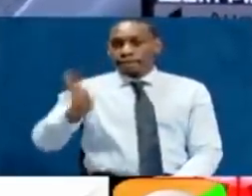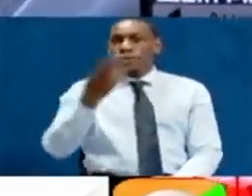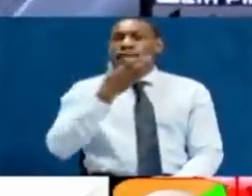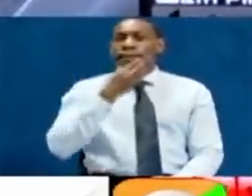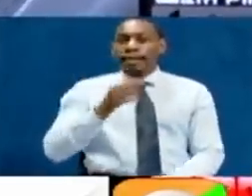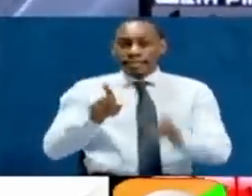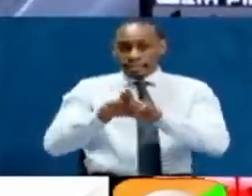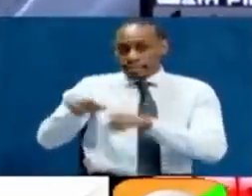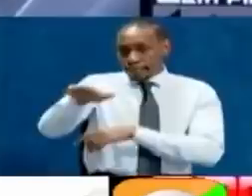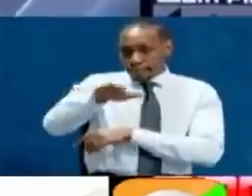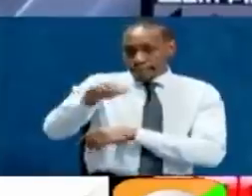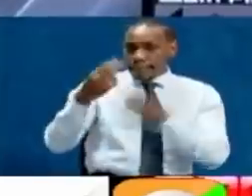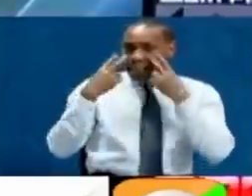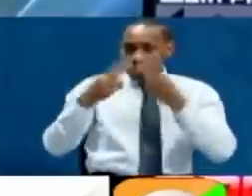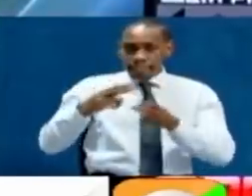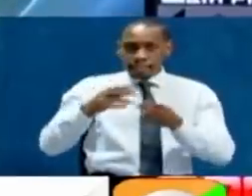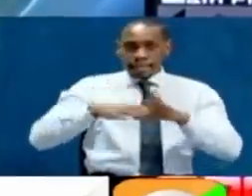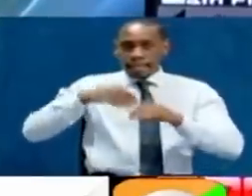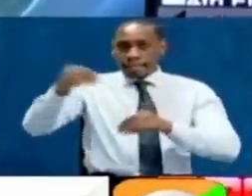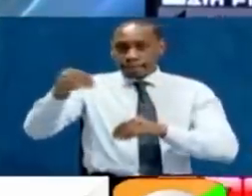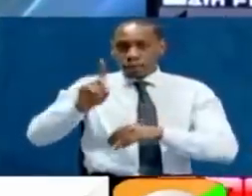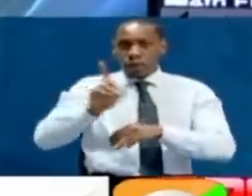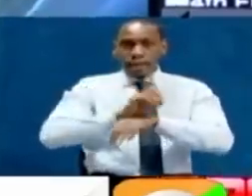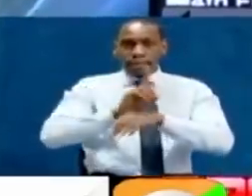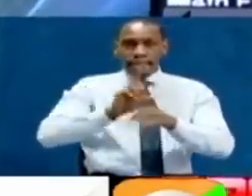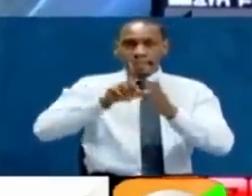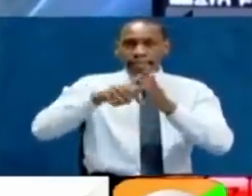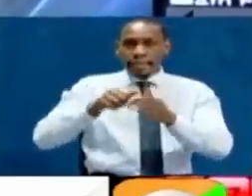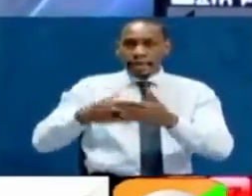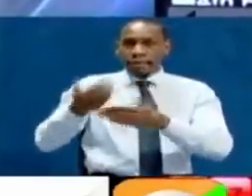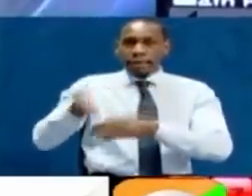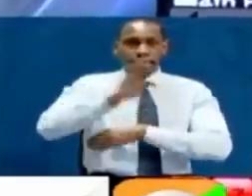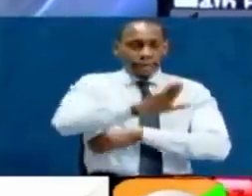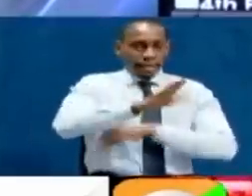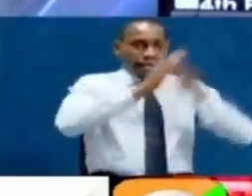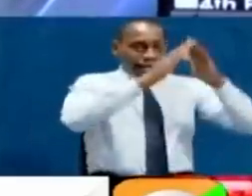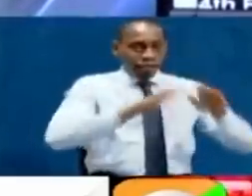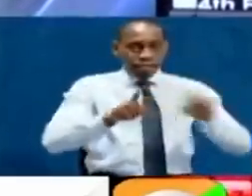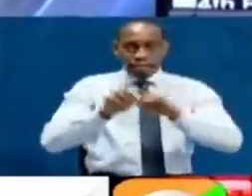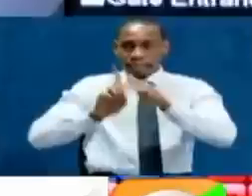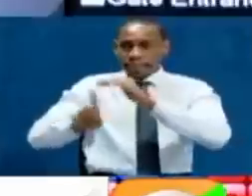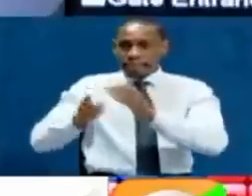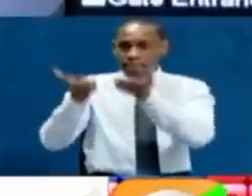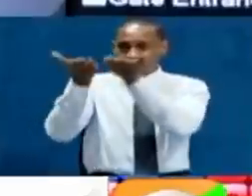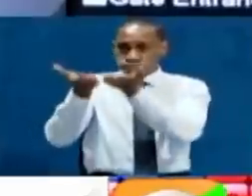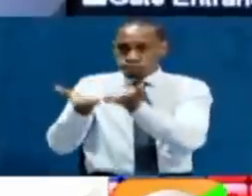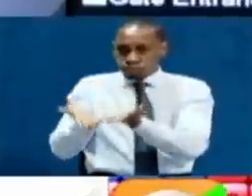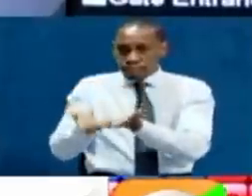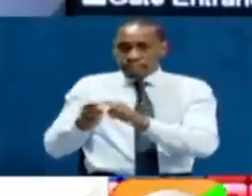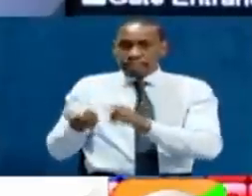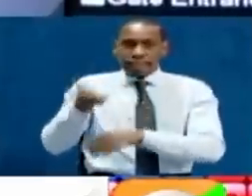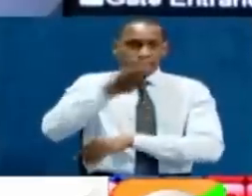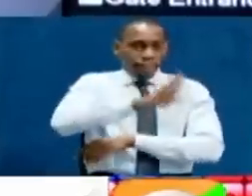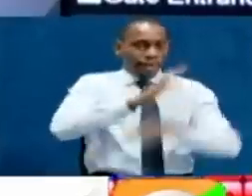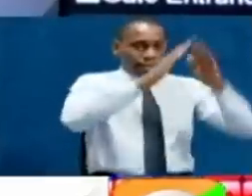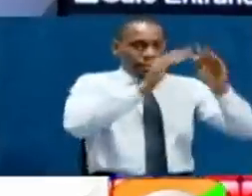gentleman who was within the vicinity of the apartment is seen leaving 1 minute after Ouko had returned to the apartment. He enters the lift and comes back